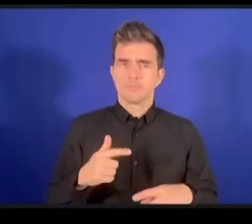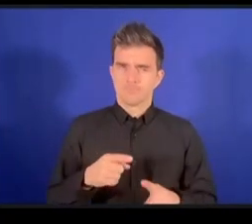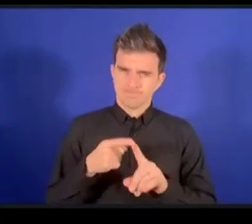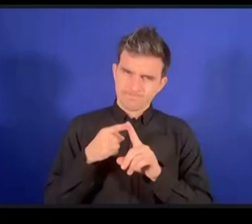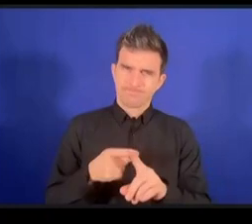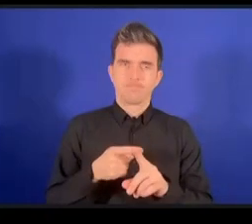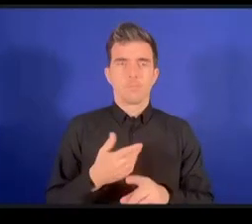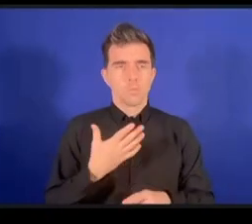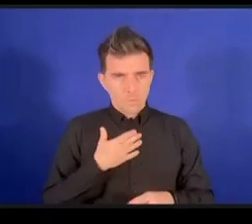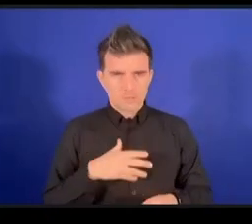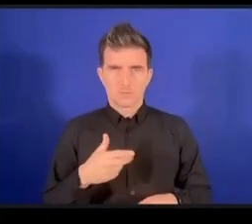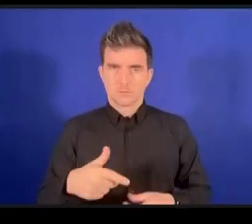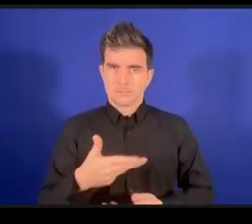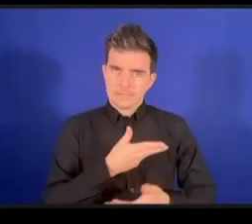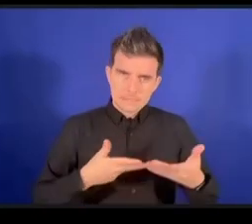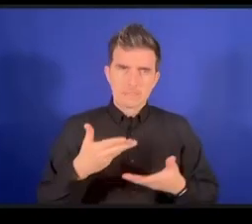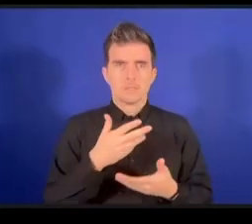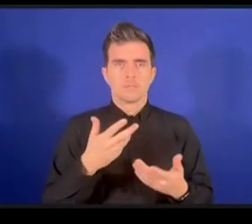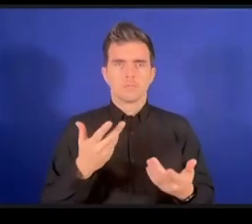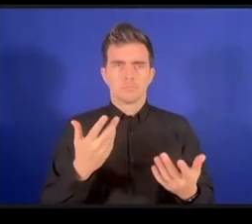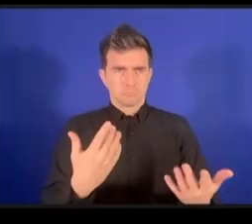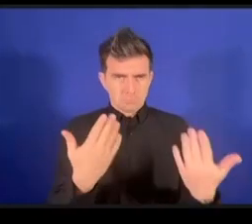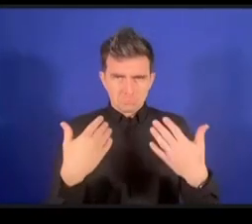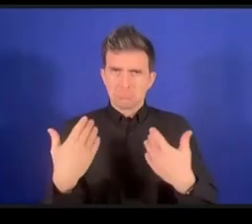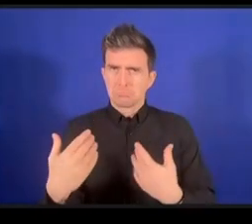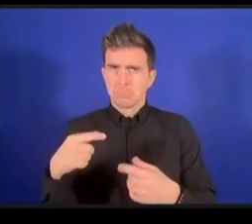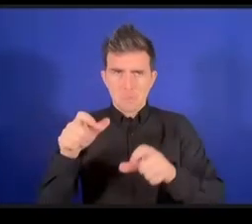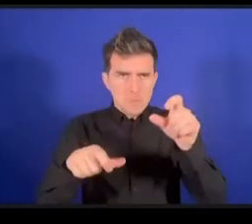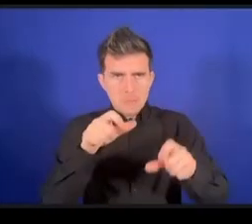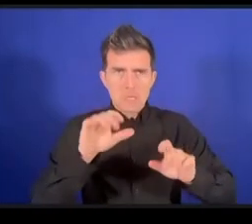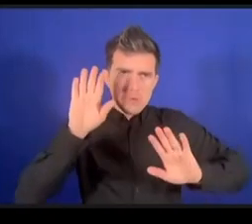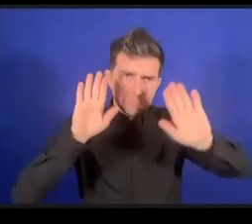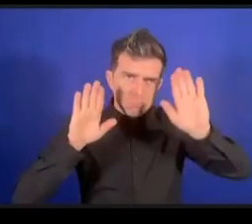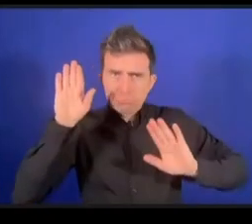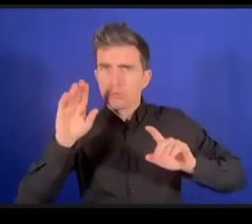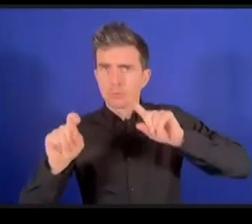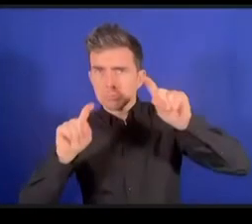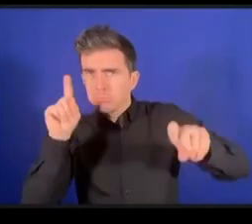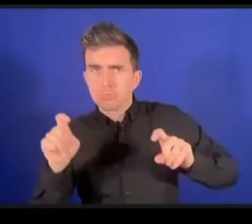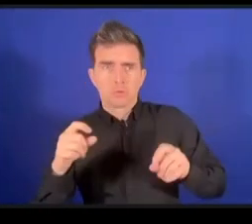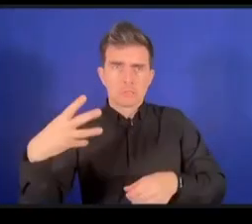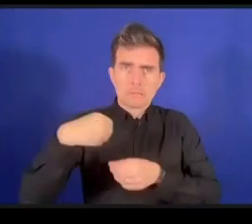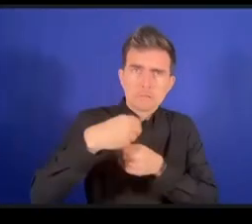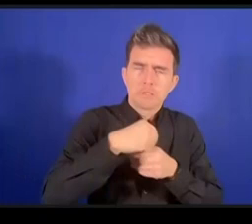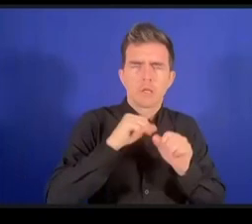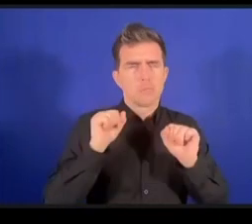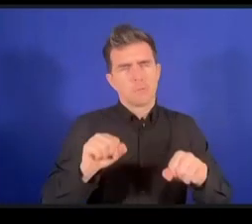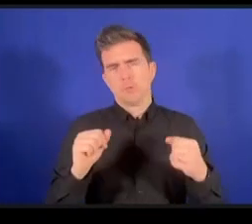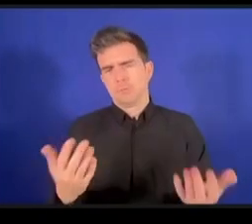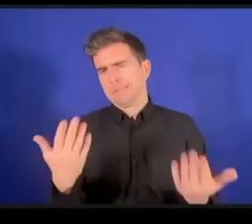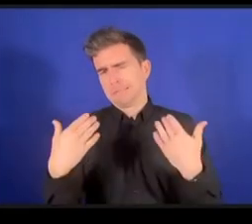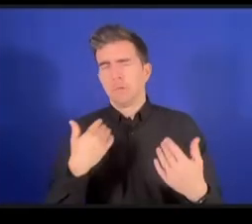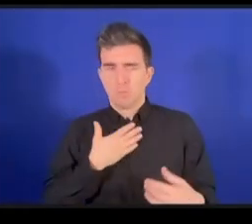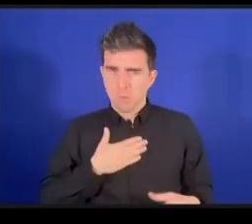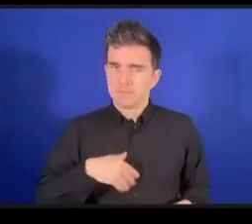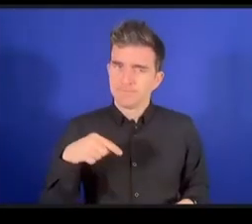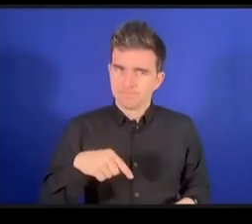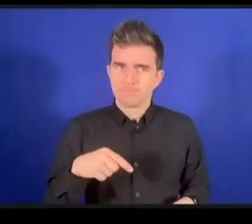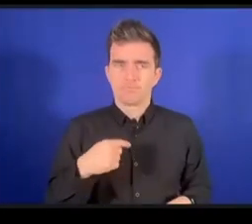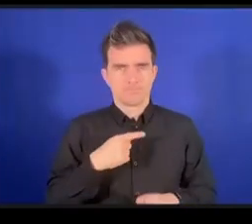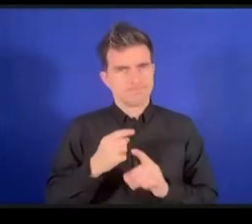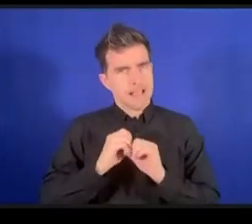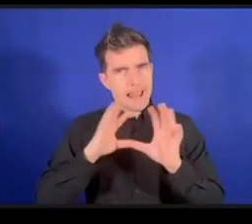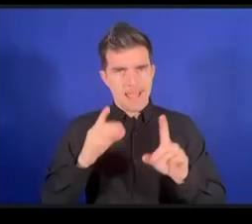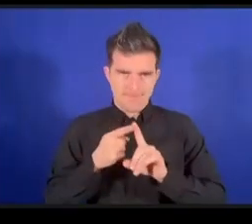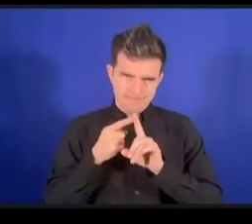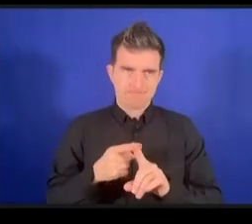and make comments. We can also turn to the online participants. Are there any comments online, or